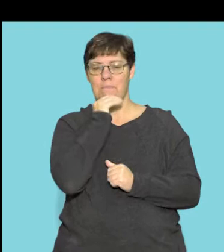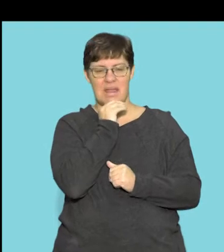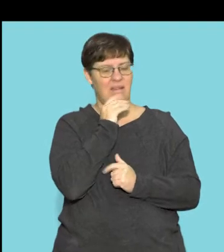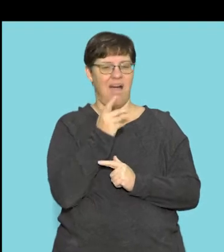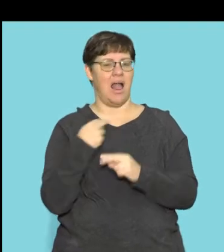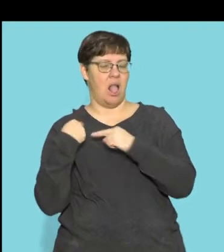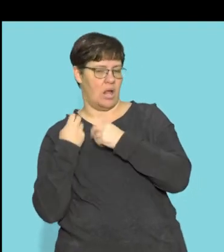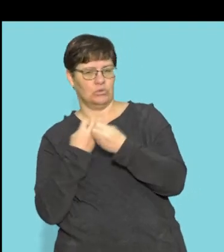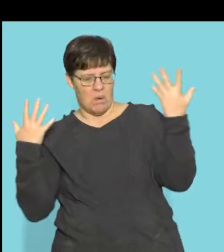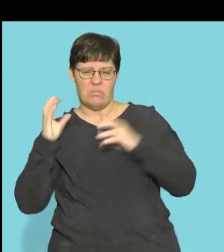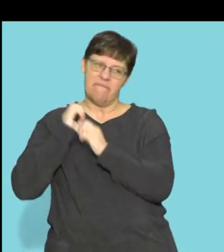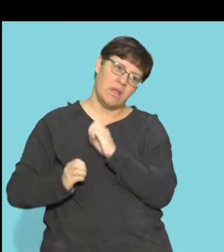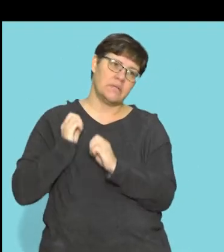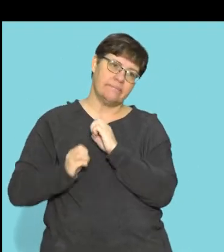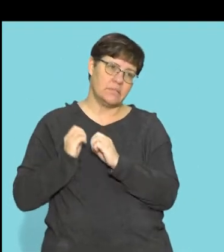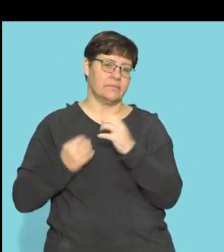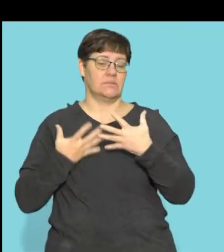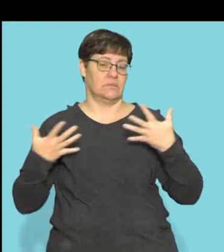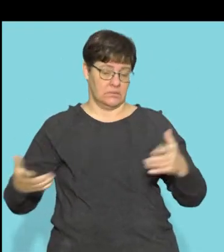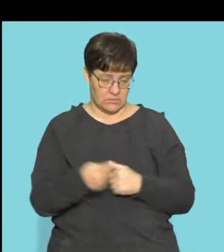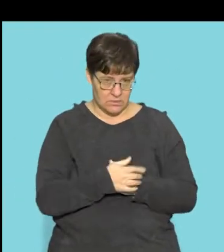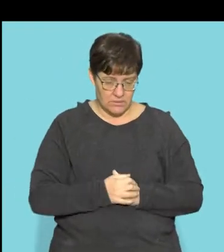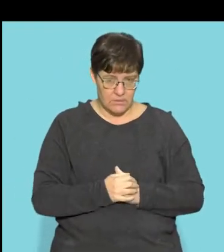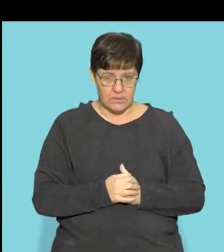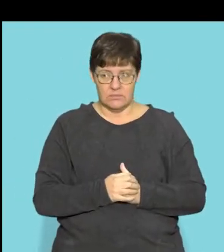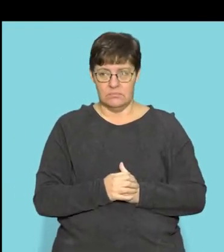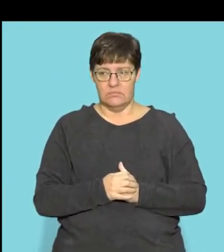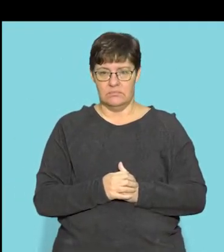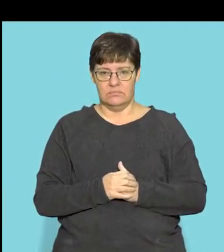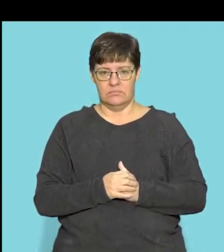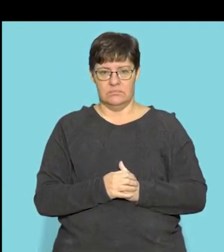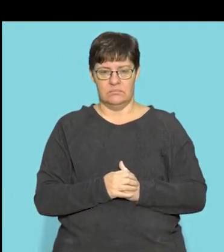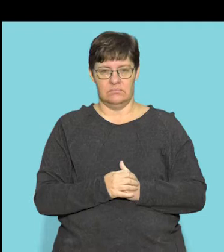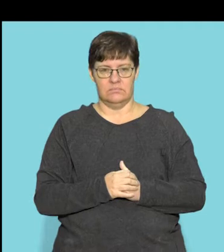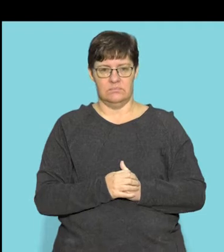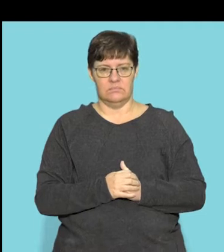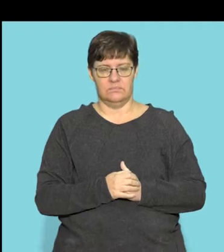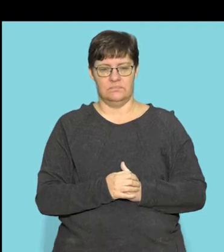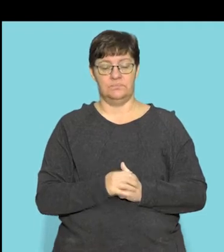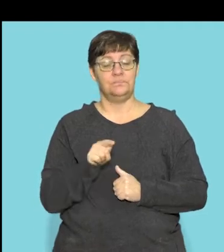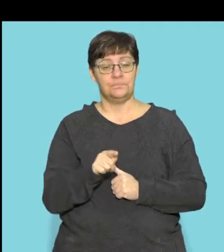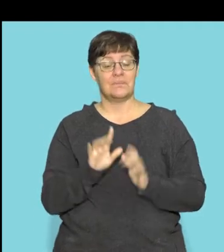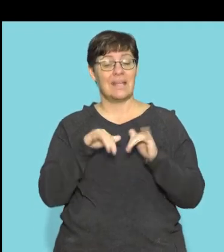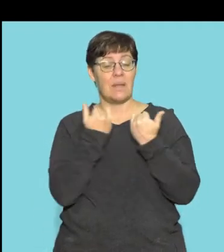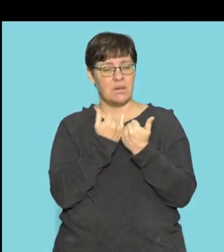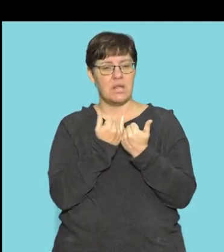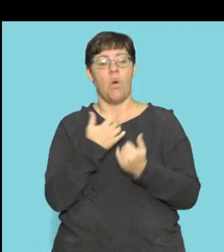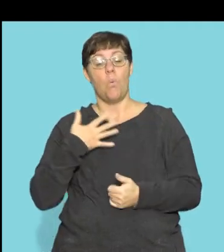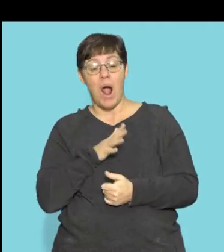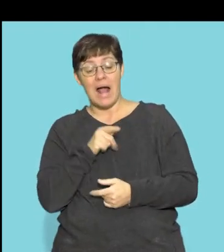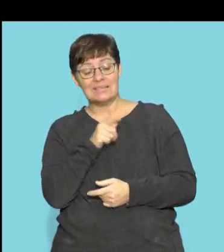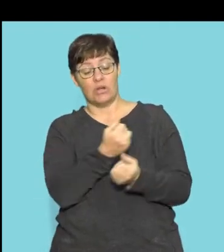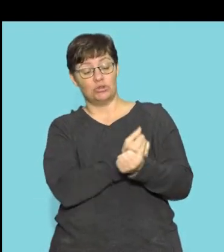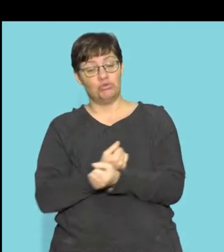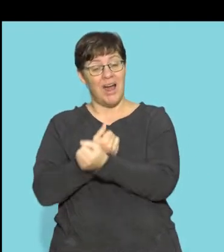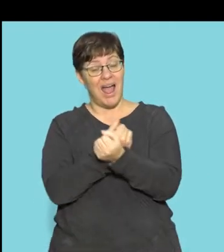now too much of a liability than the first 3 years. And then the company is expected to replace